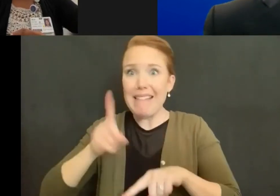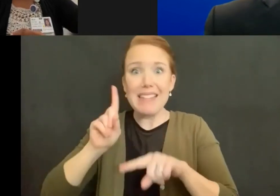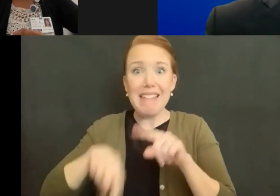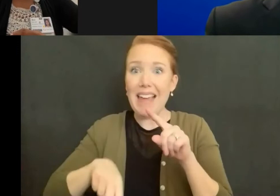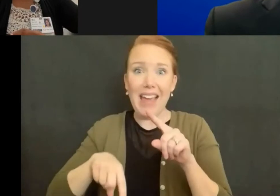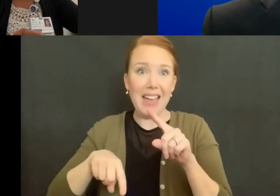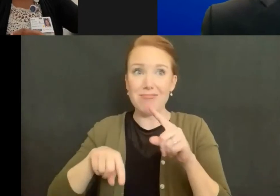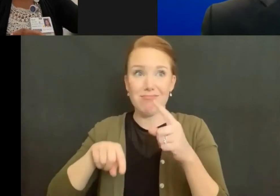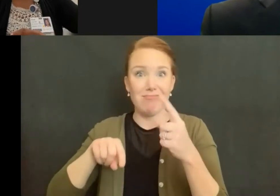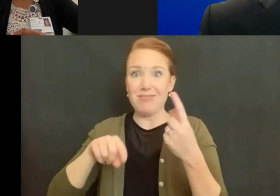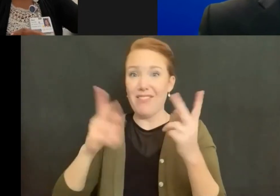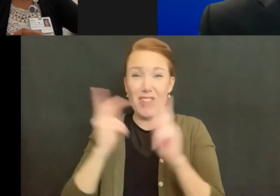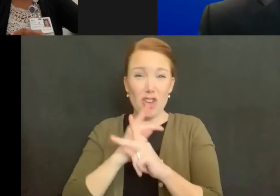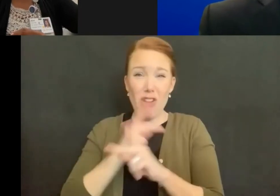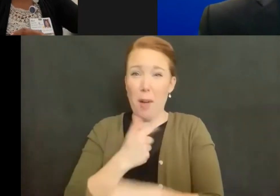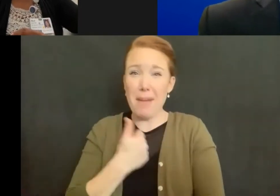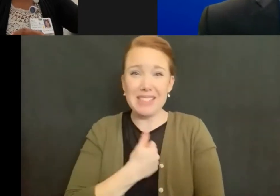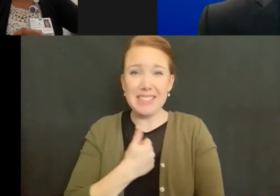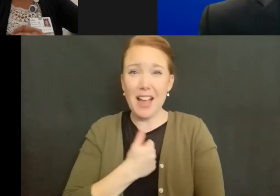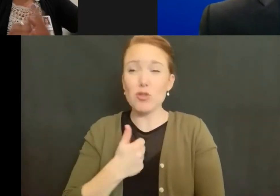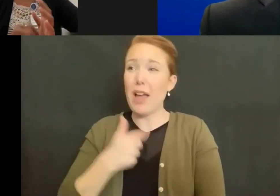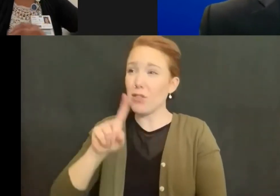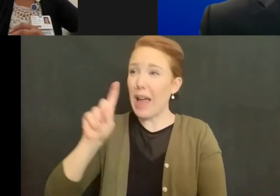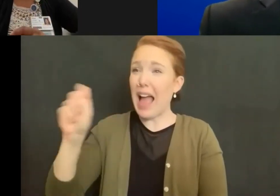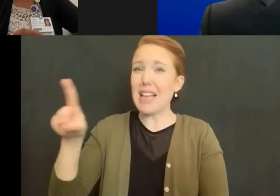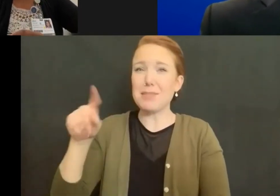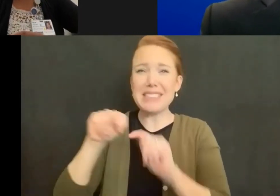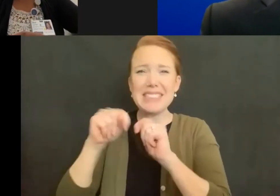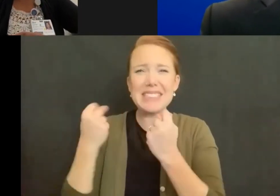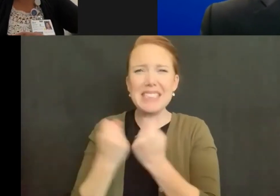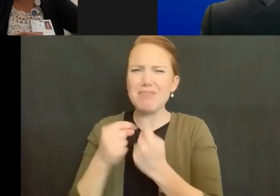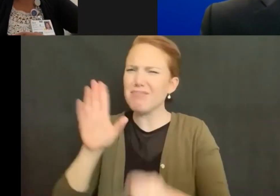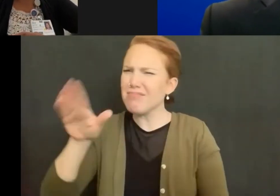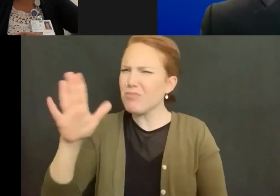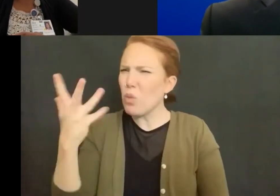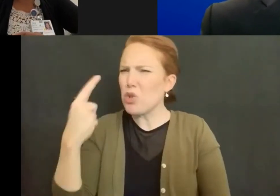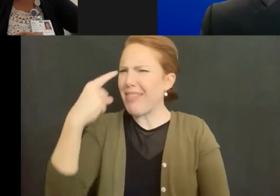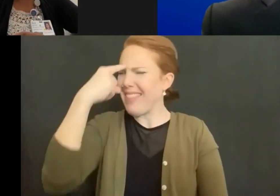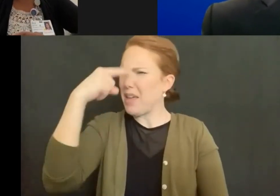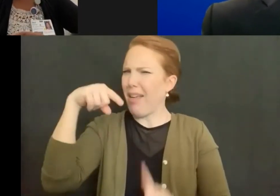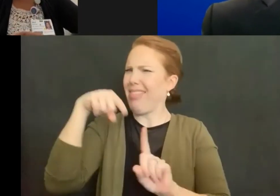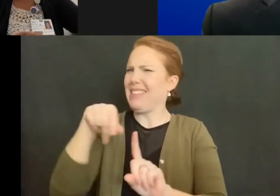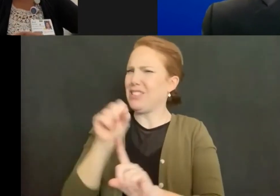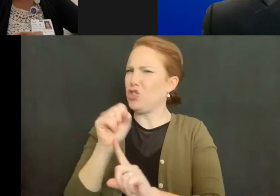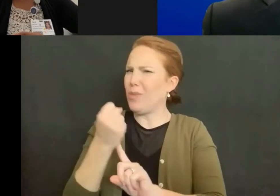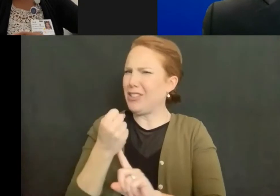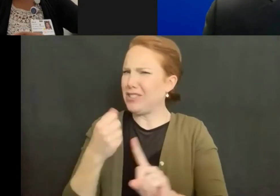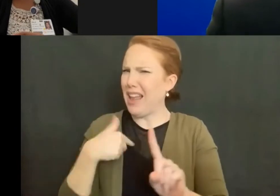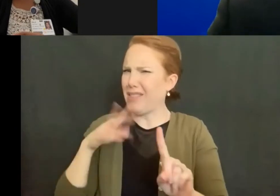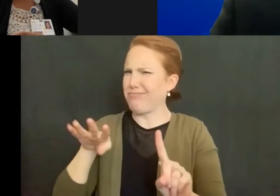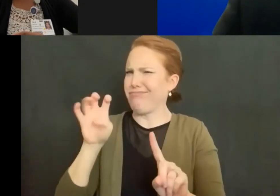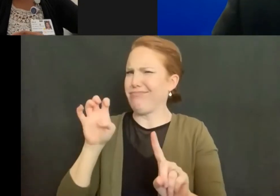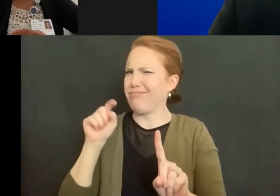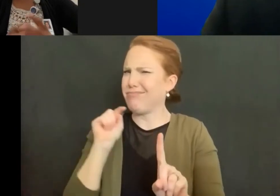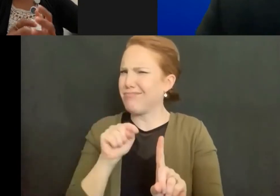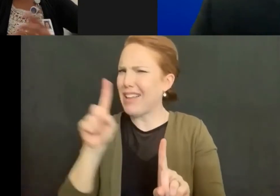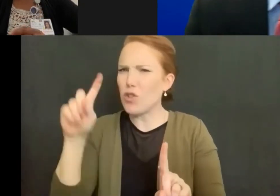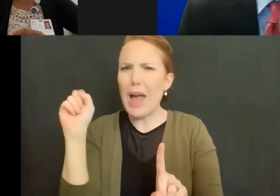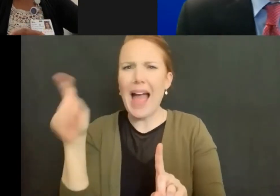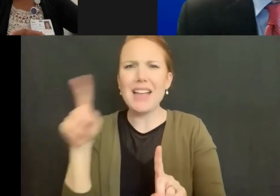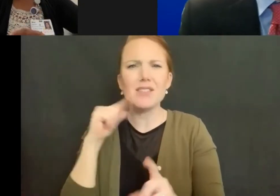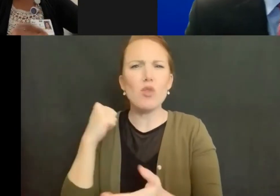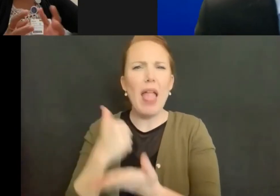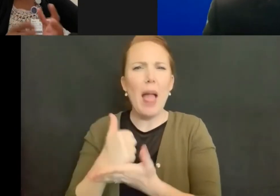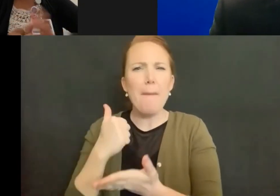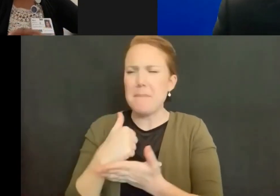by myself. So I have to go and ask my team member, like, hey, what do you think about this one? Like, I don't